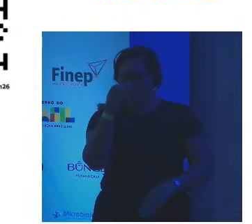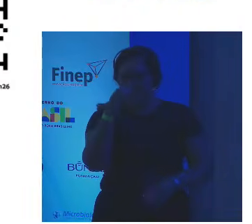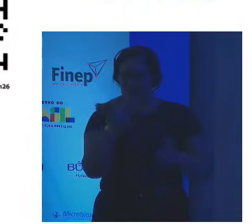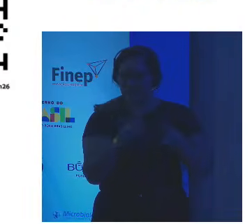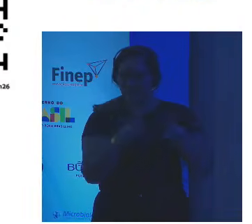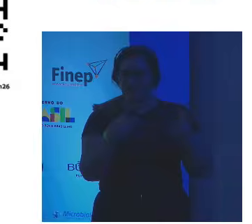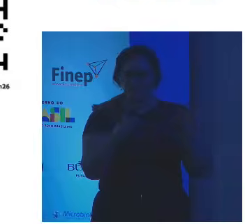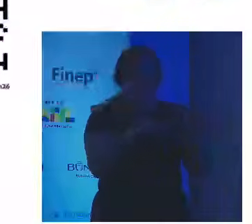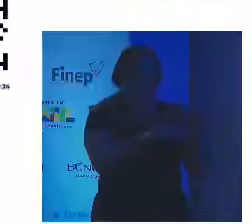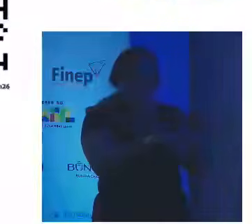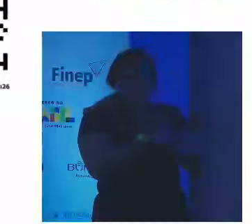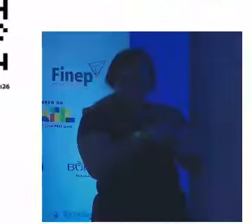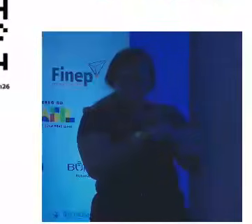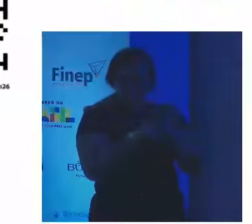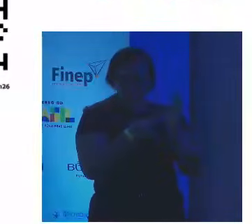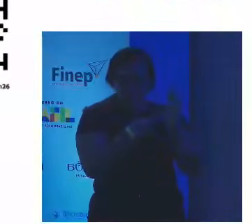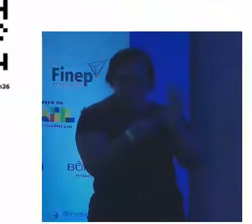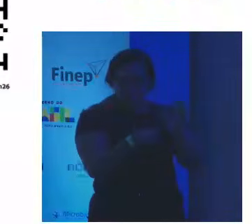some examples.